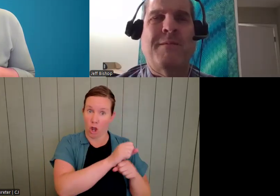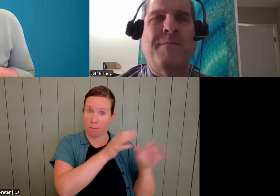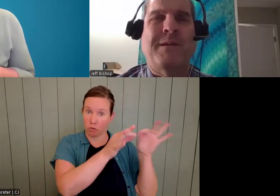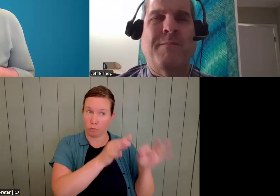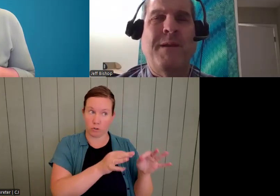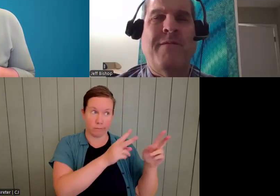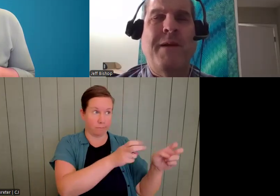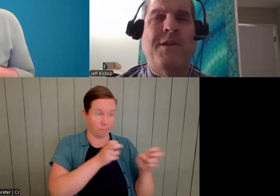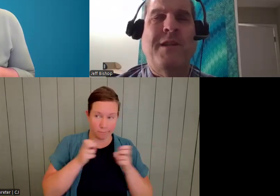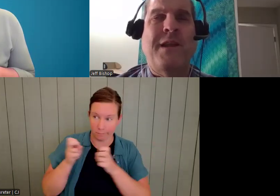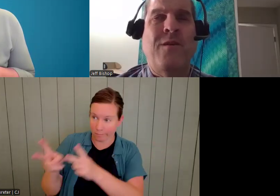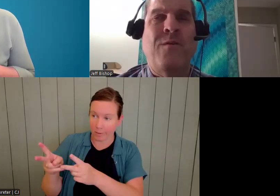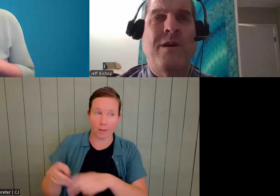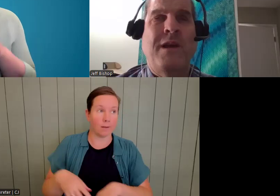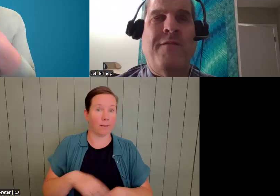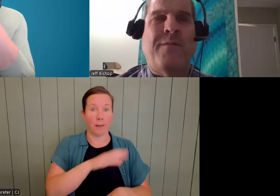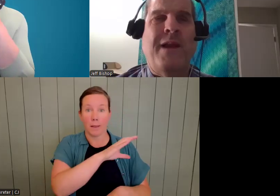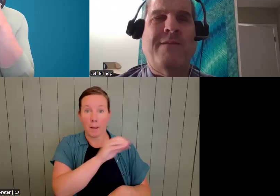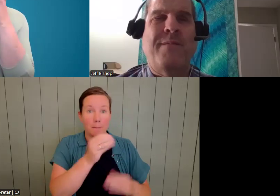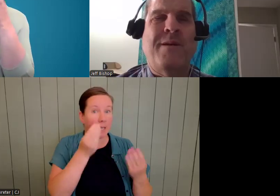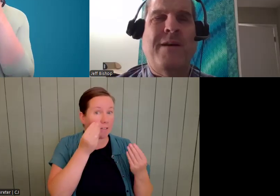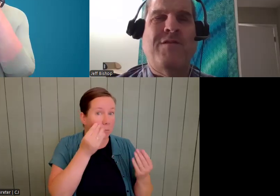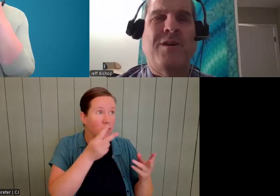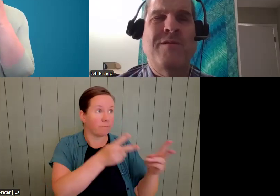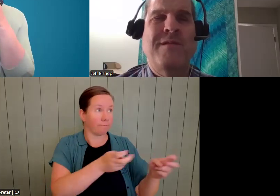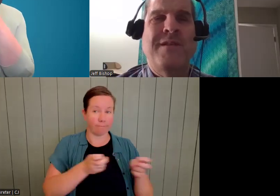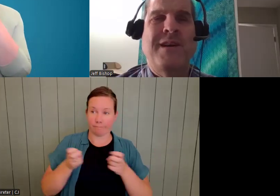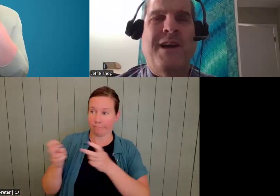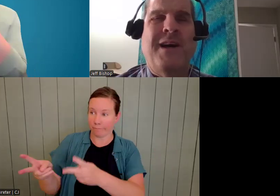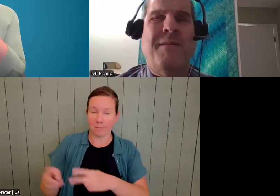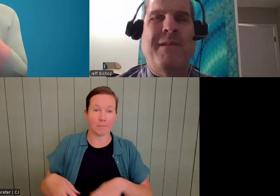or some information that you, in fact, we have some here about Joe,